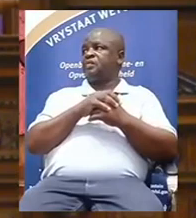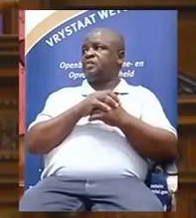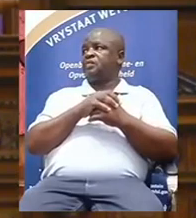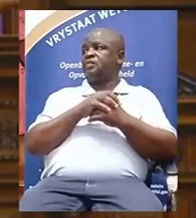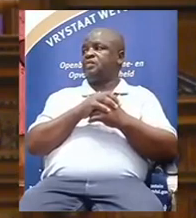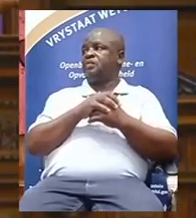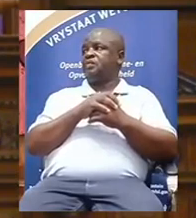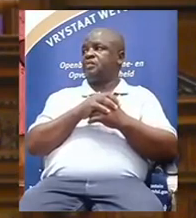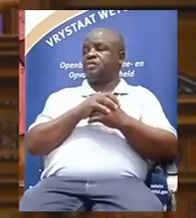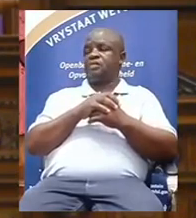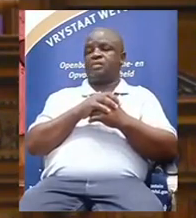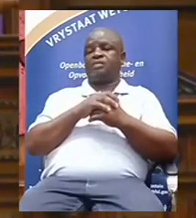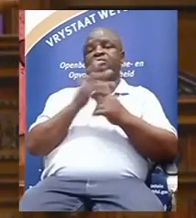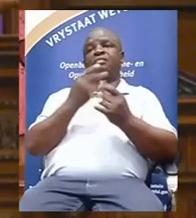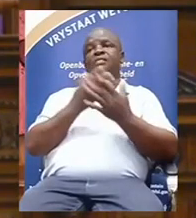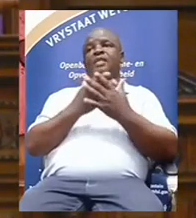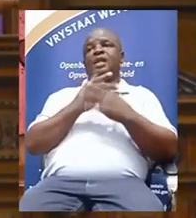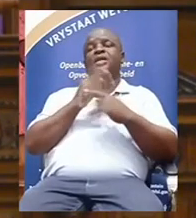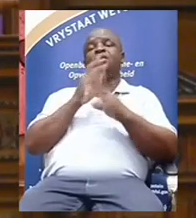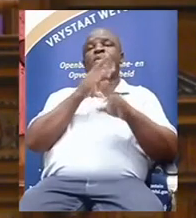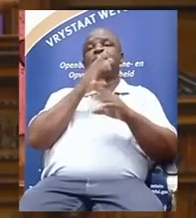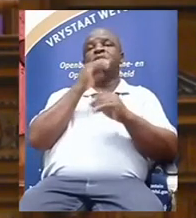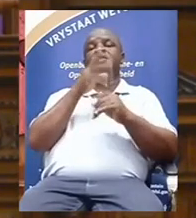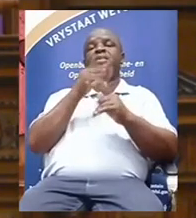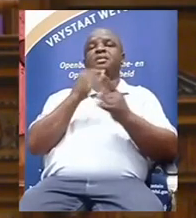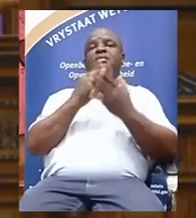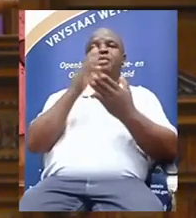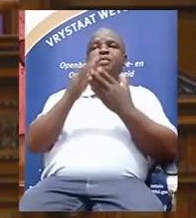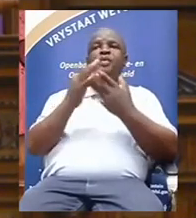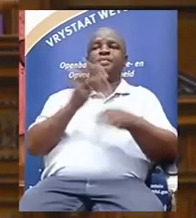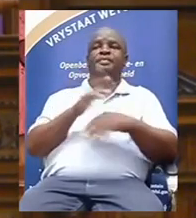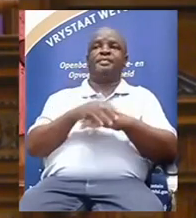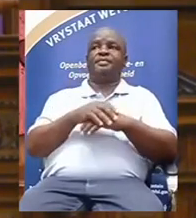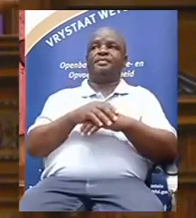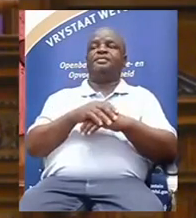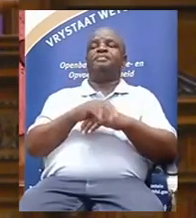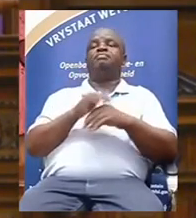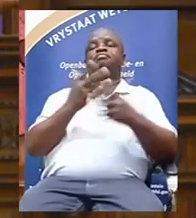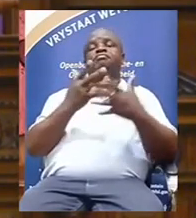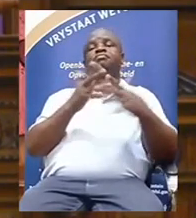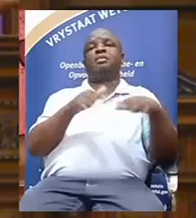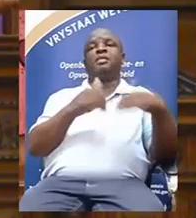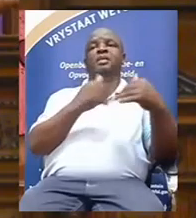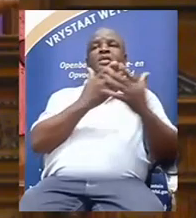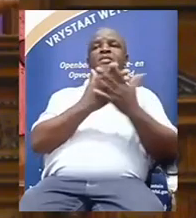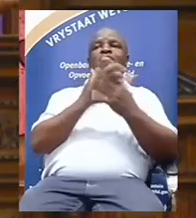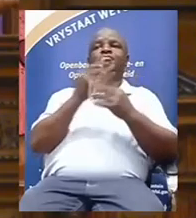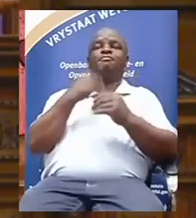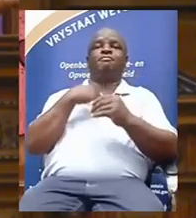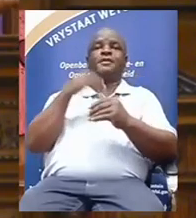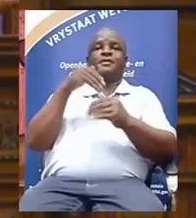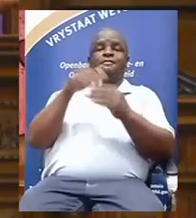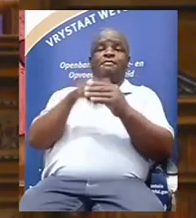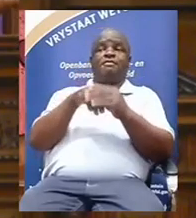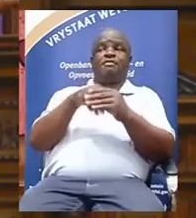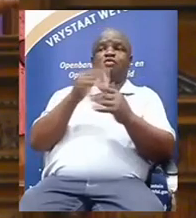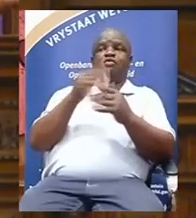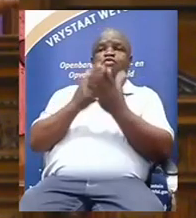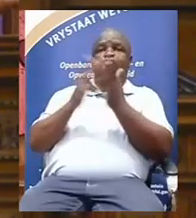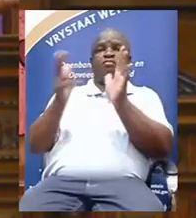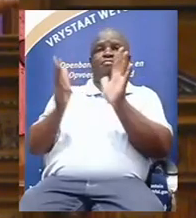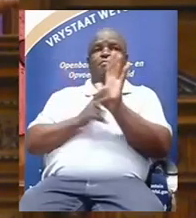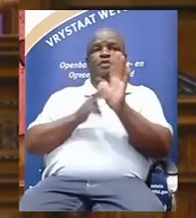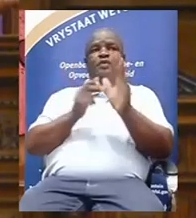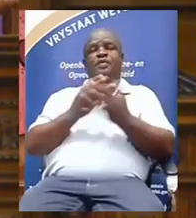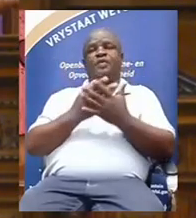What does the Honourable Speaker propose? That the House vote in favour of the voting